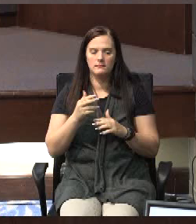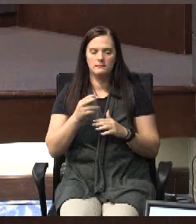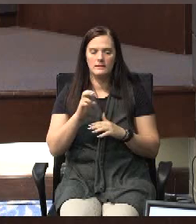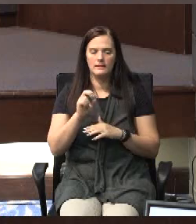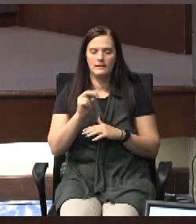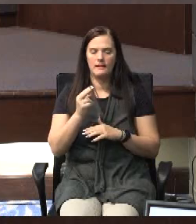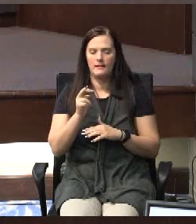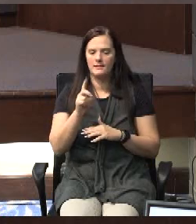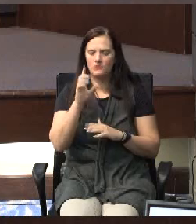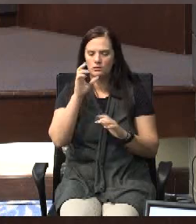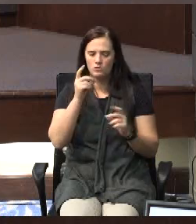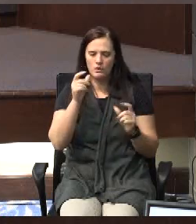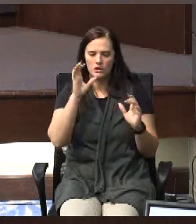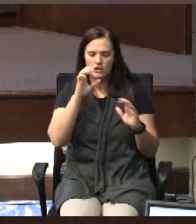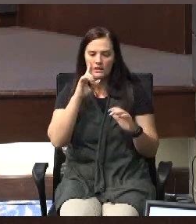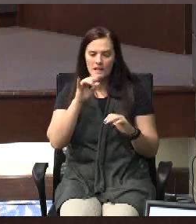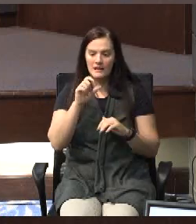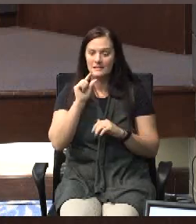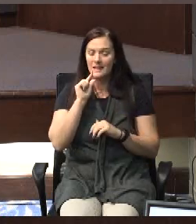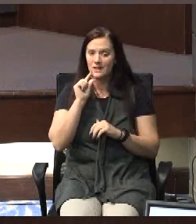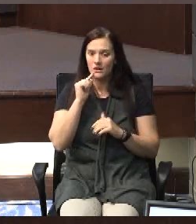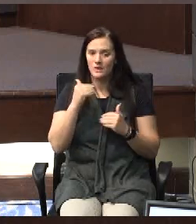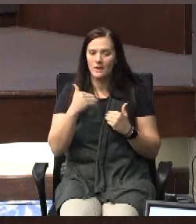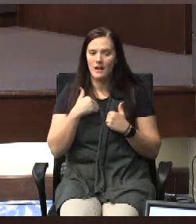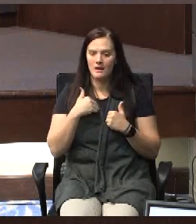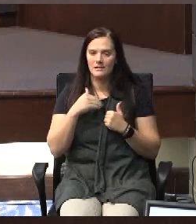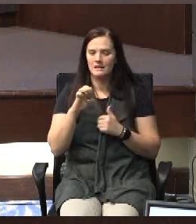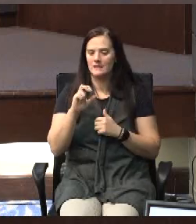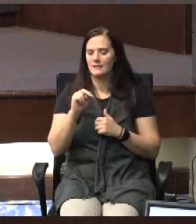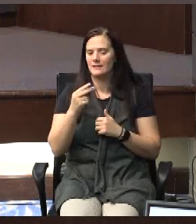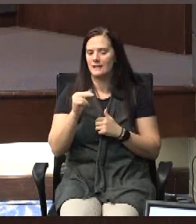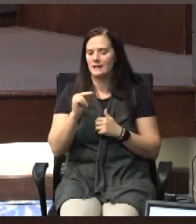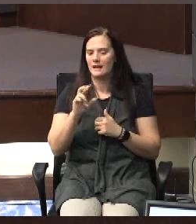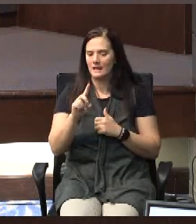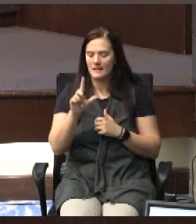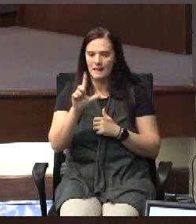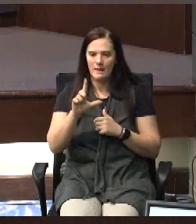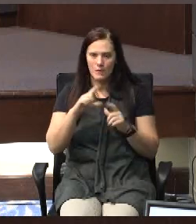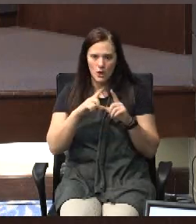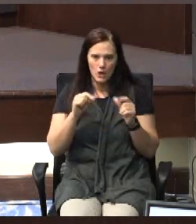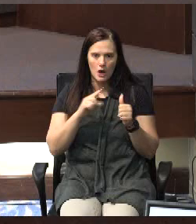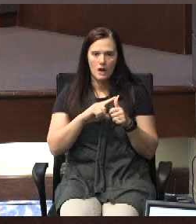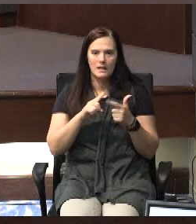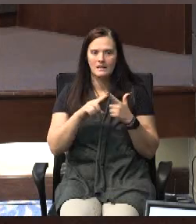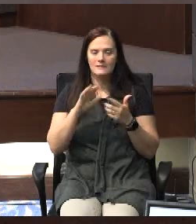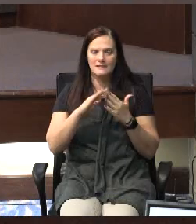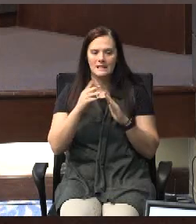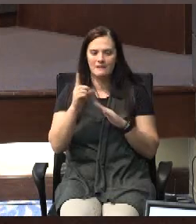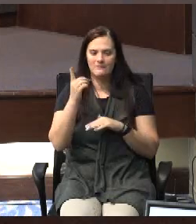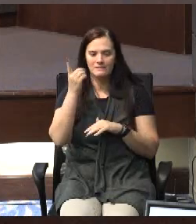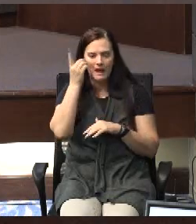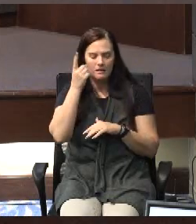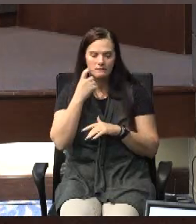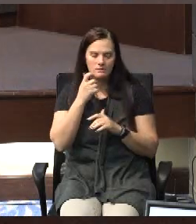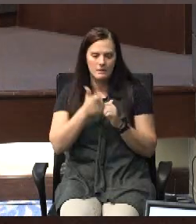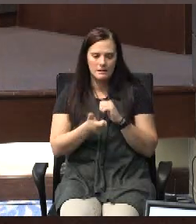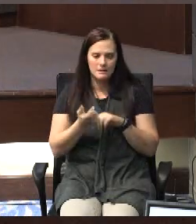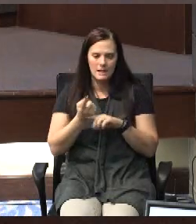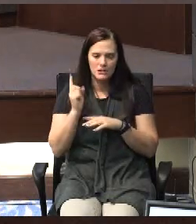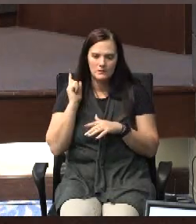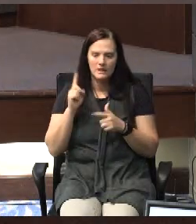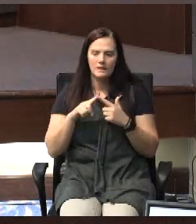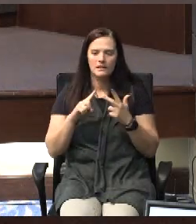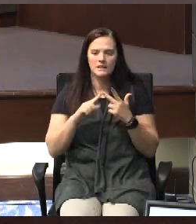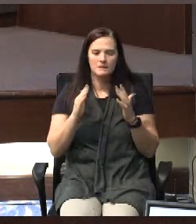just did a quick search and I saw that San Antonio has an enhanced library card. The city of Dallas just passed it last week. A smaller